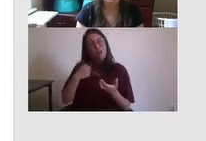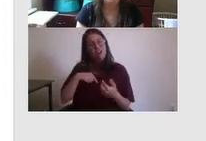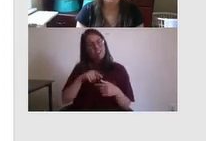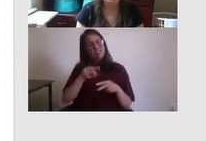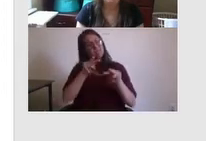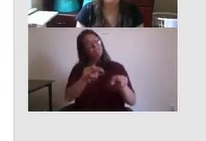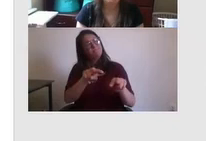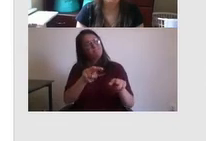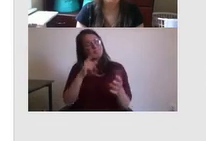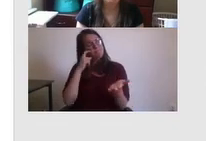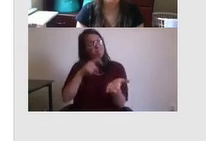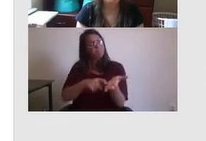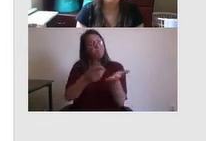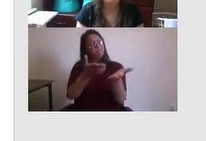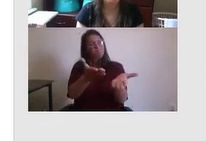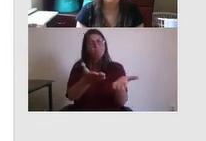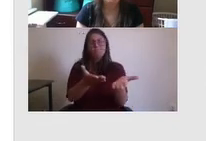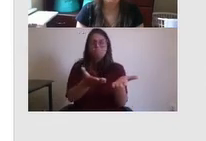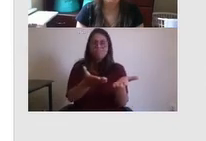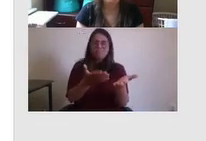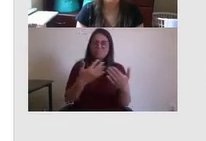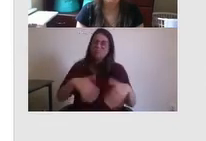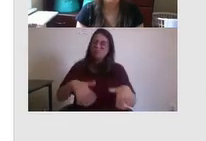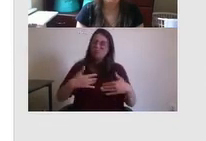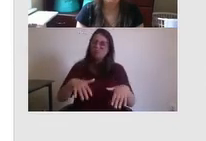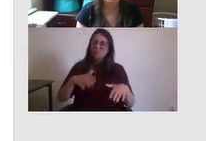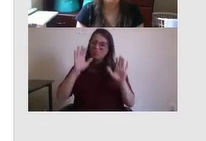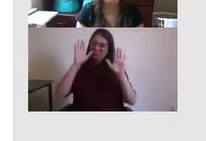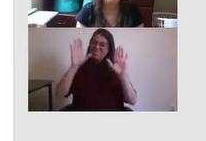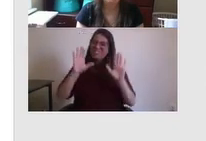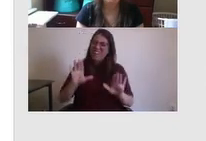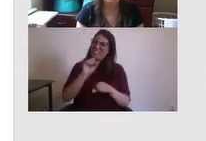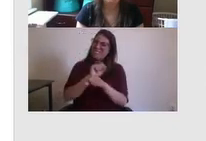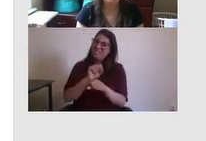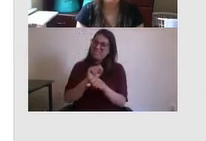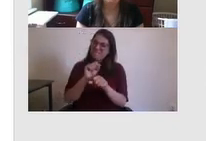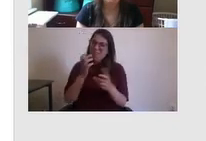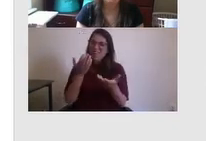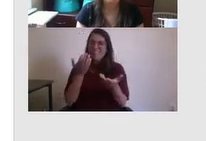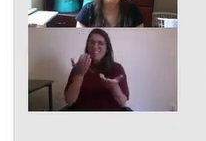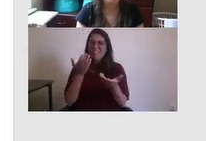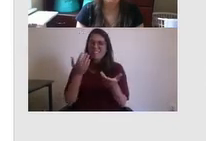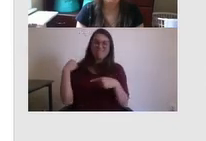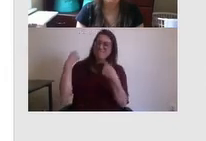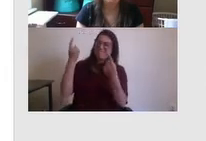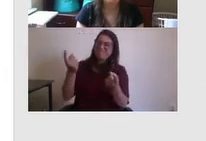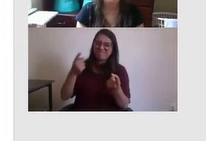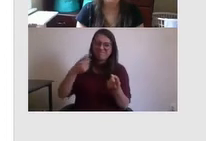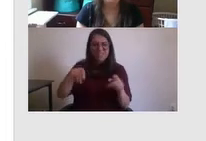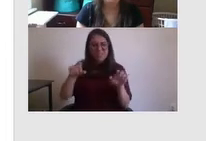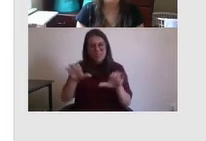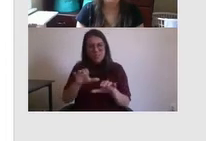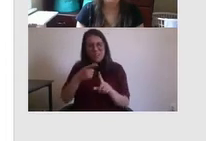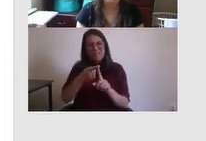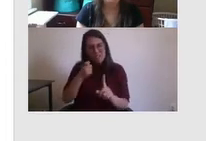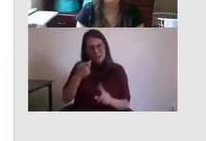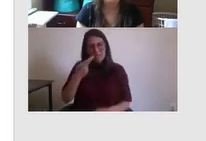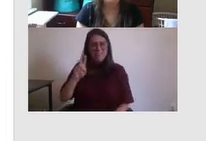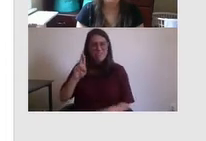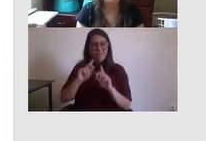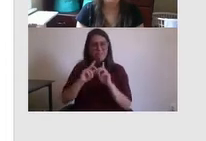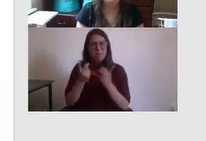moment so that you all can see some of the fantastic work that goes on out of the Human Resource